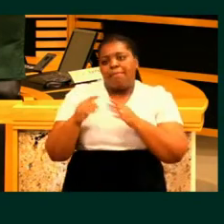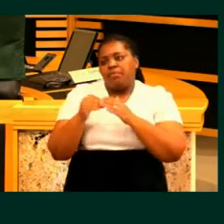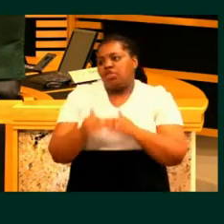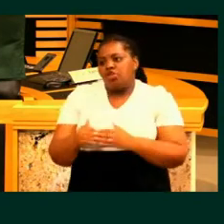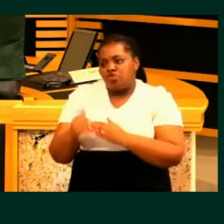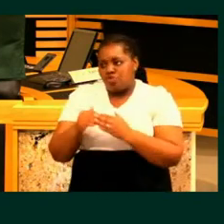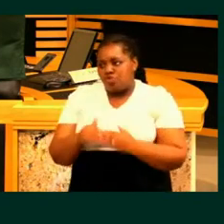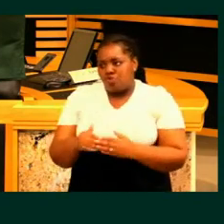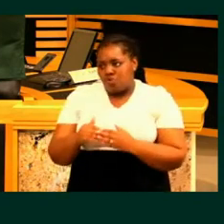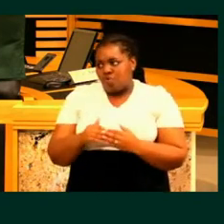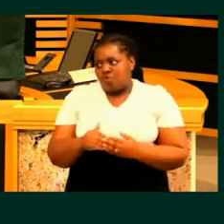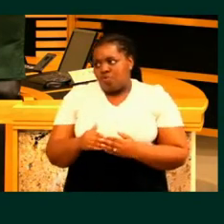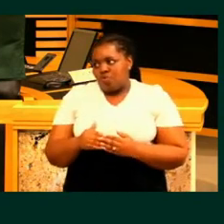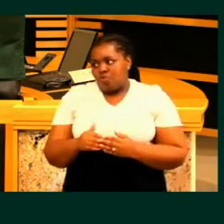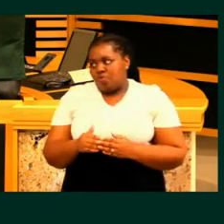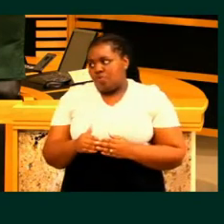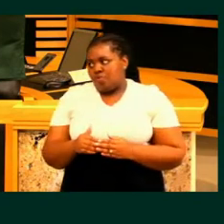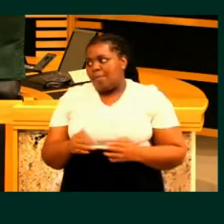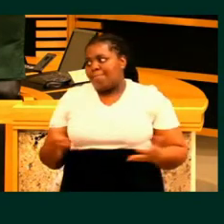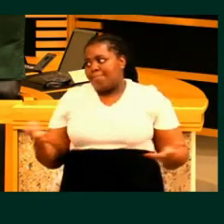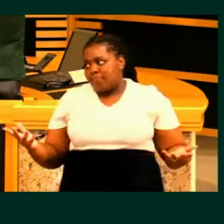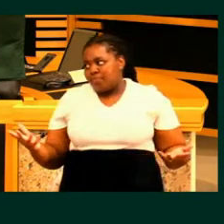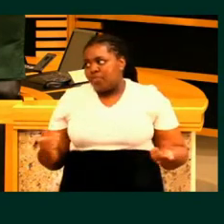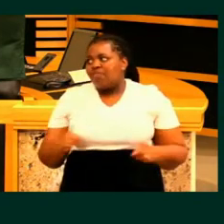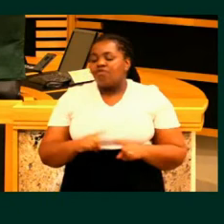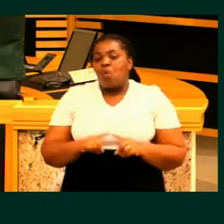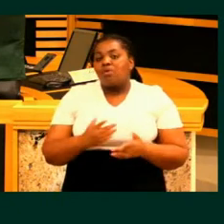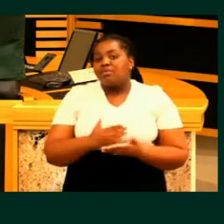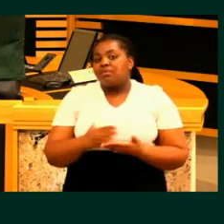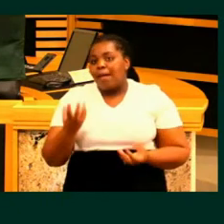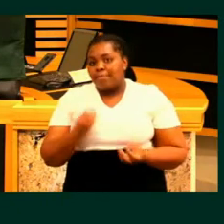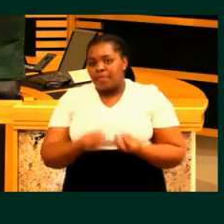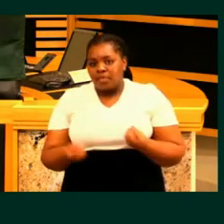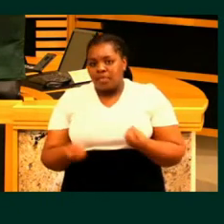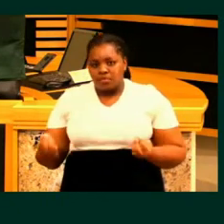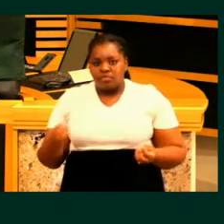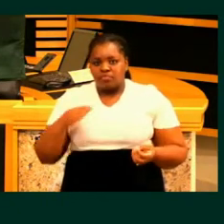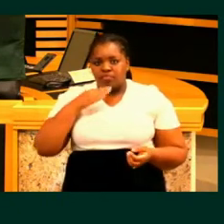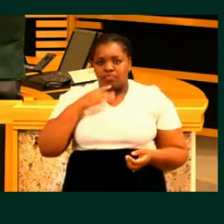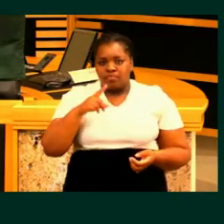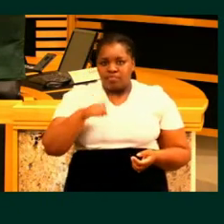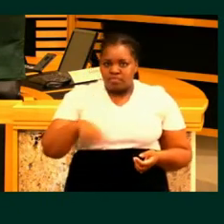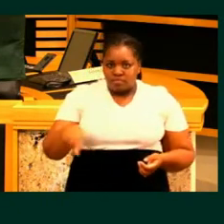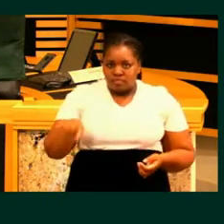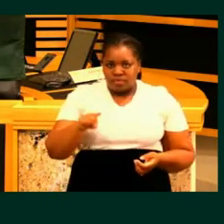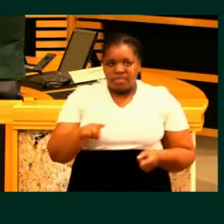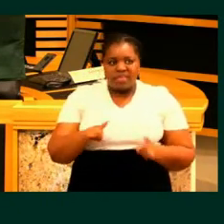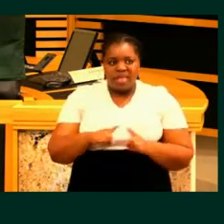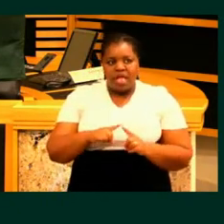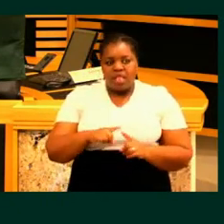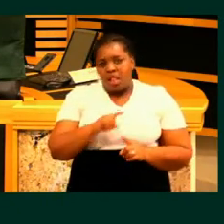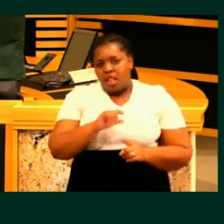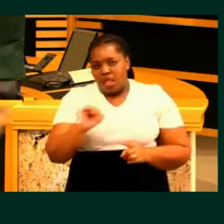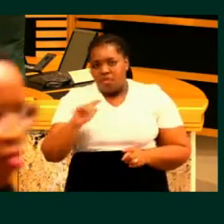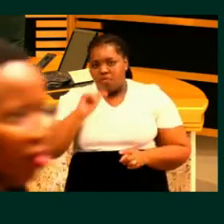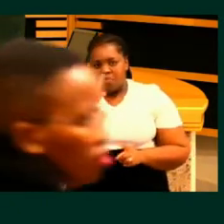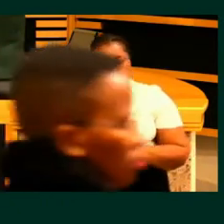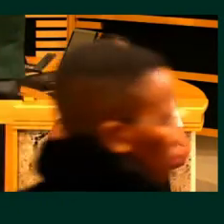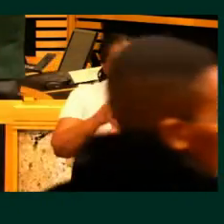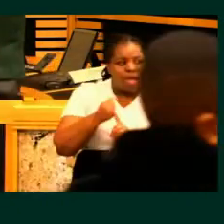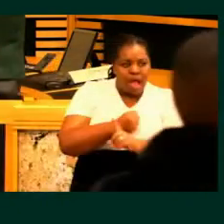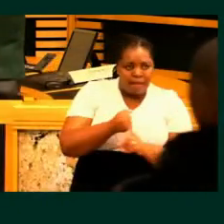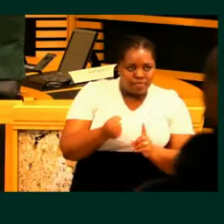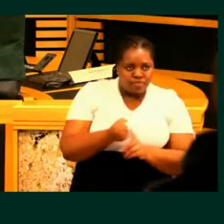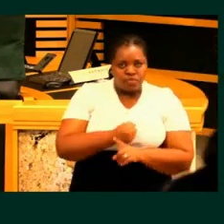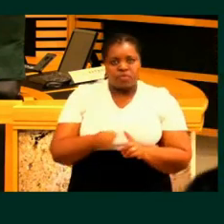are vital however for some kids it is turned into a hell hole as they are sexually abused